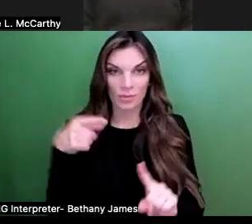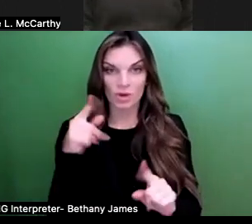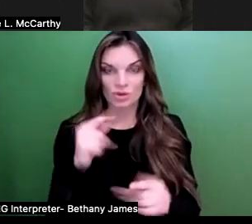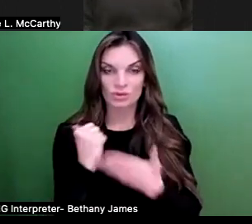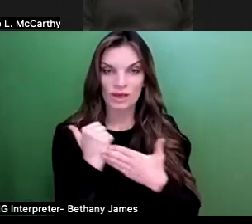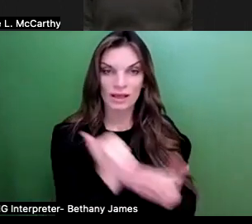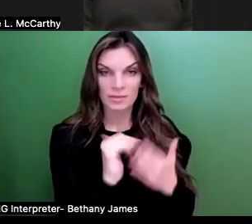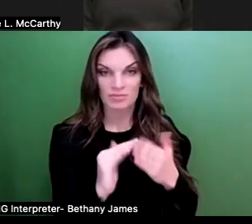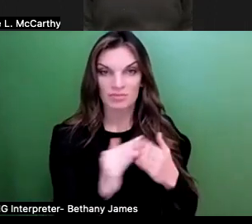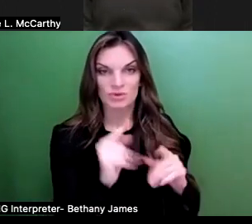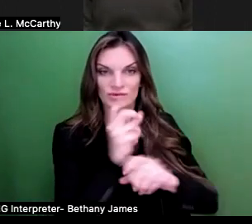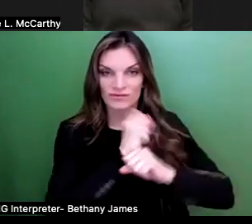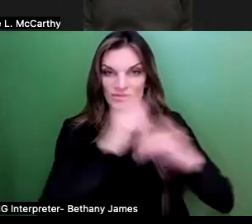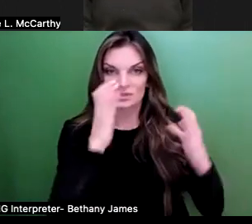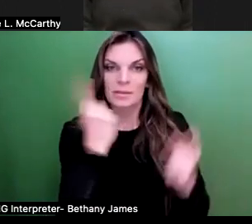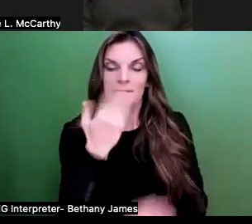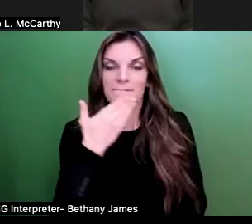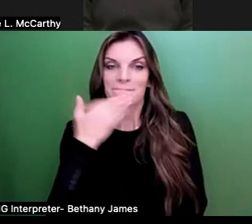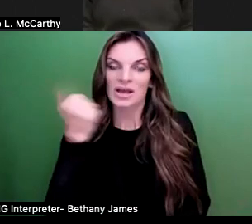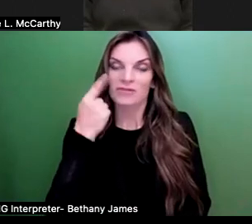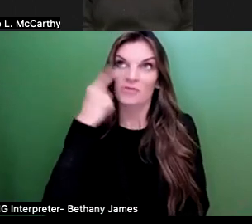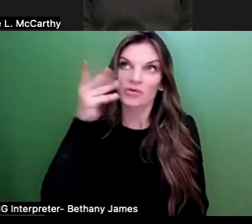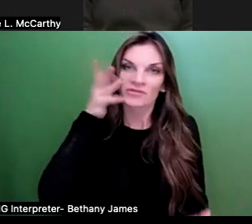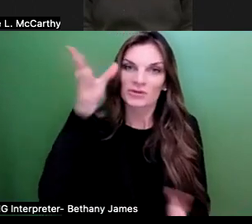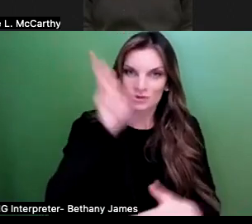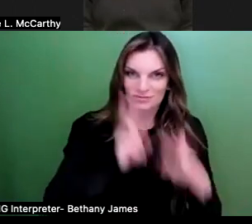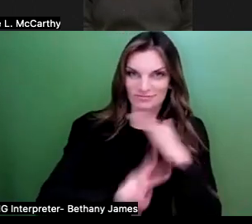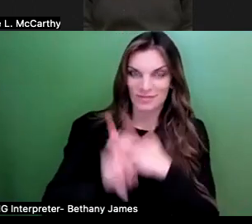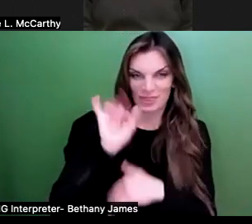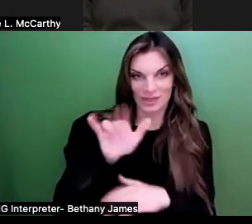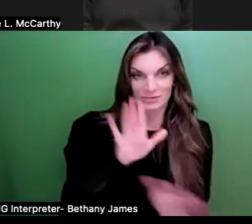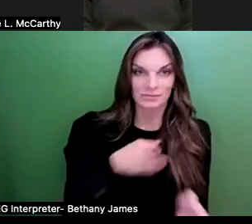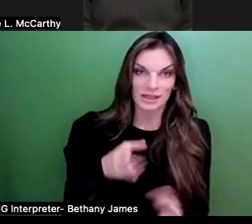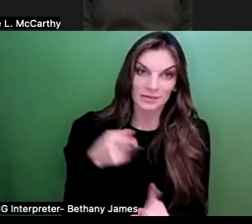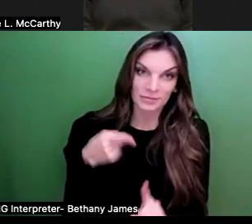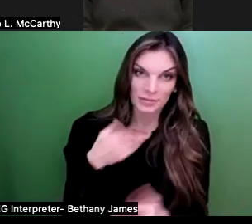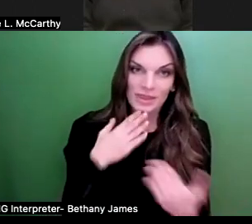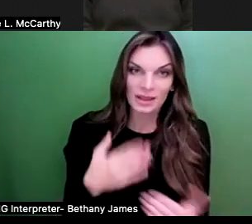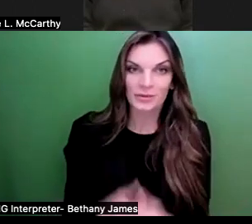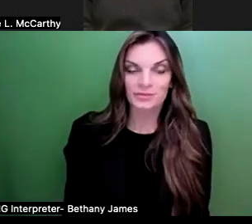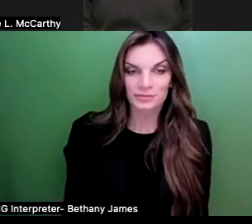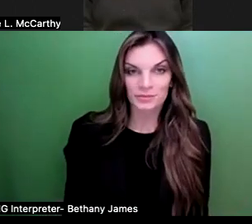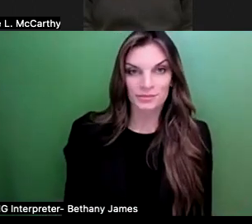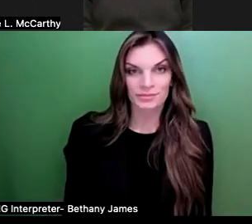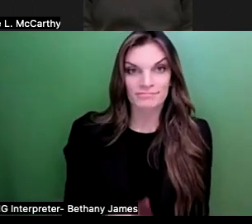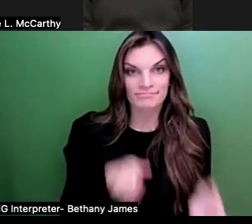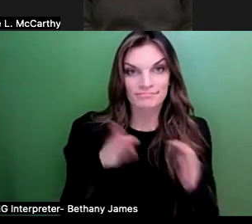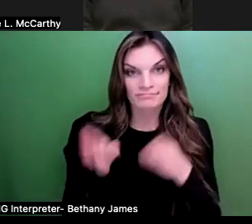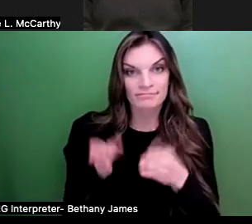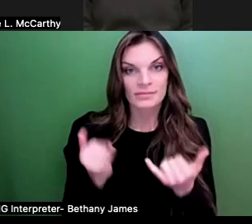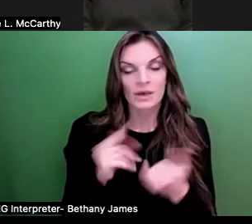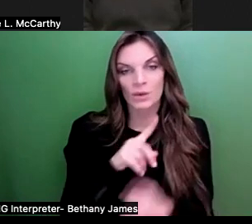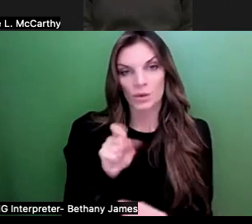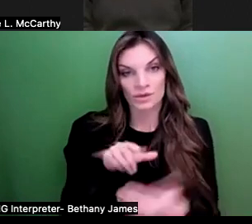envision something better for the future. So that's what it's all about. Thank you. We're going to move to the question